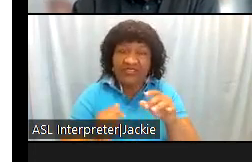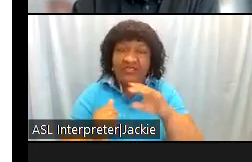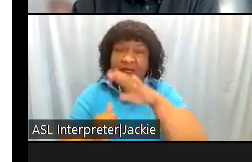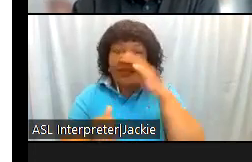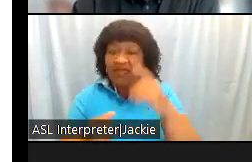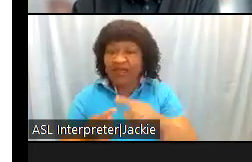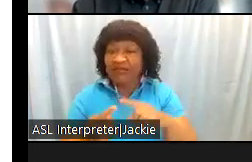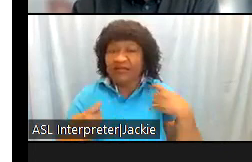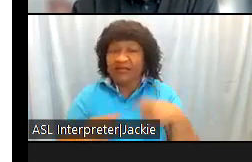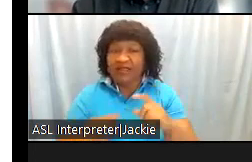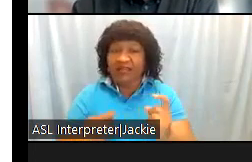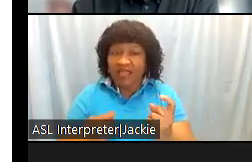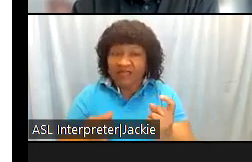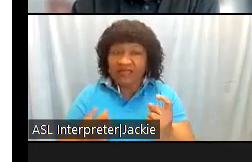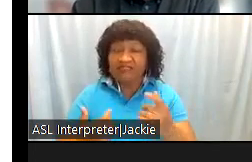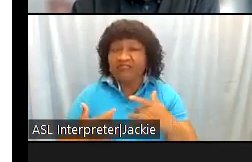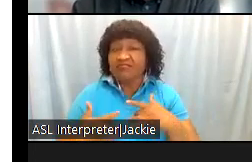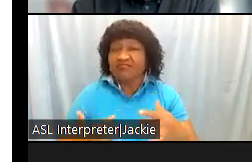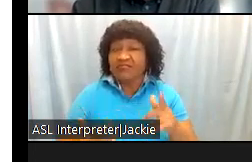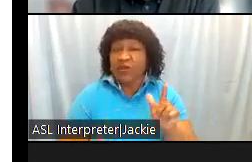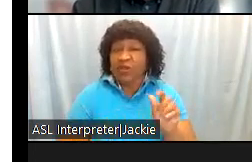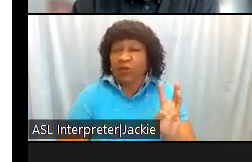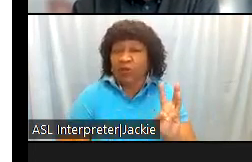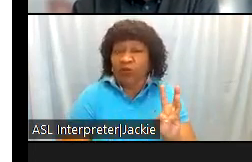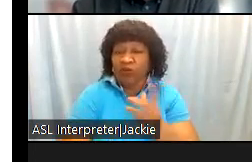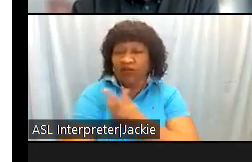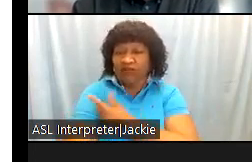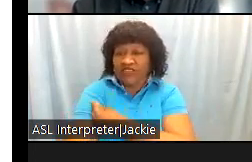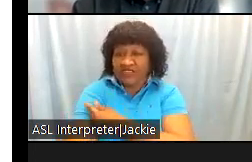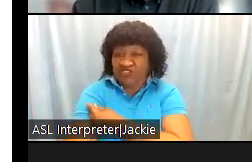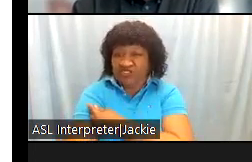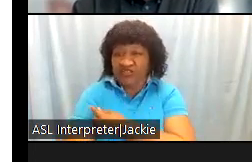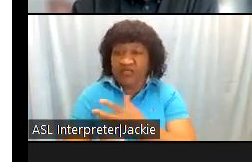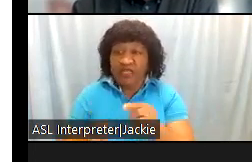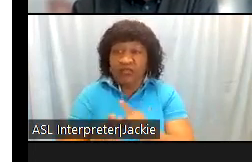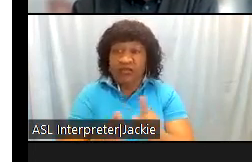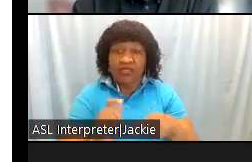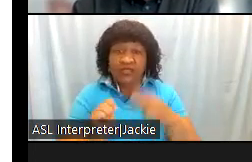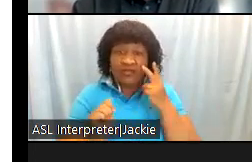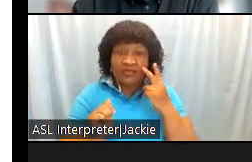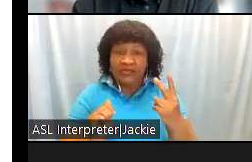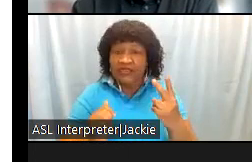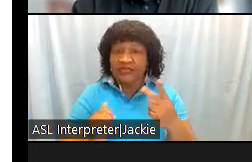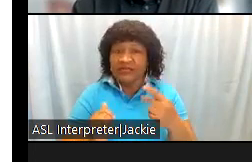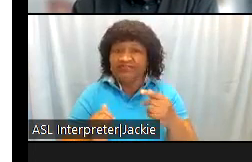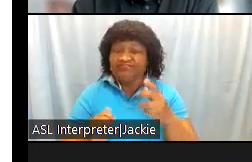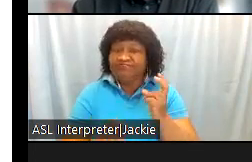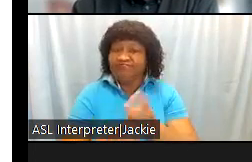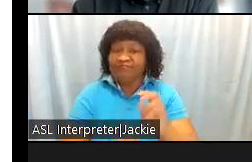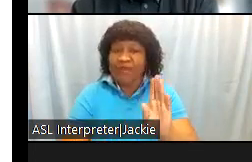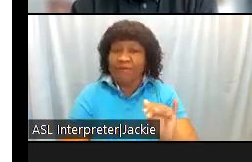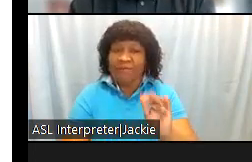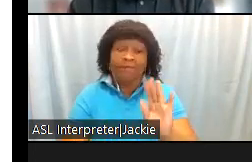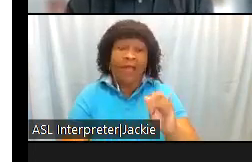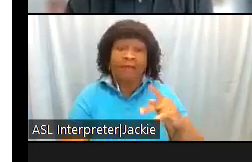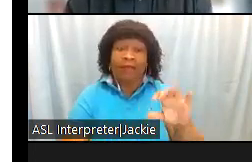Latinx community, lower vaccination rates. We were doing among our communities of color and BIPOC communities, we were doing quite well